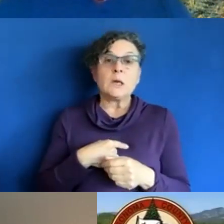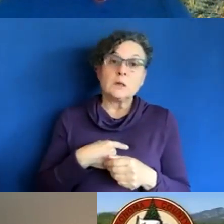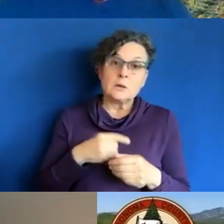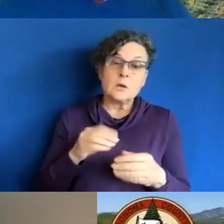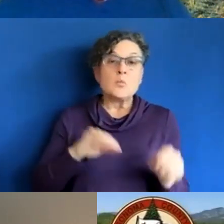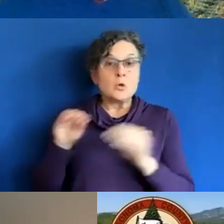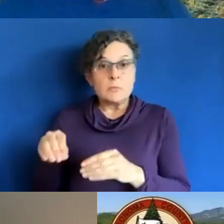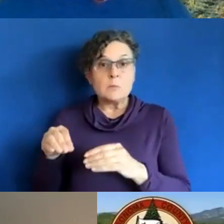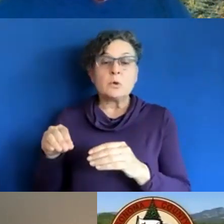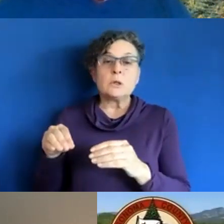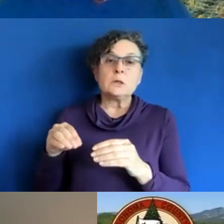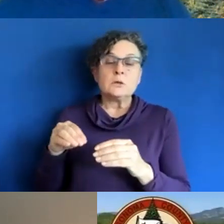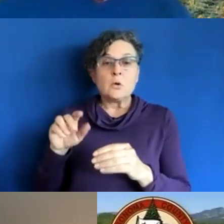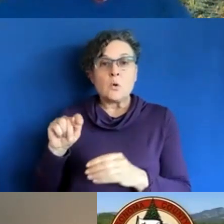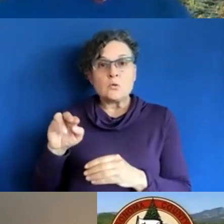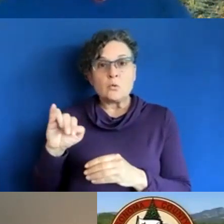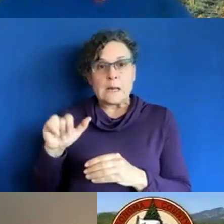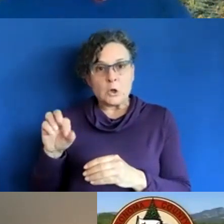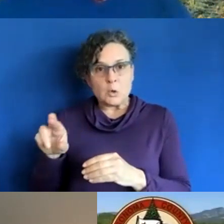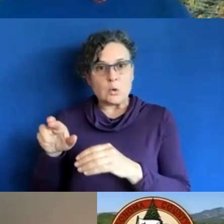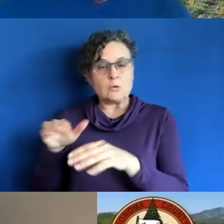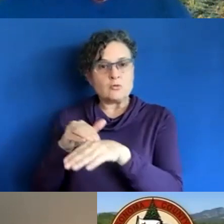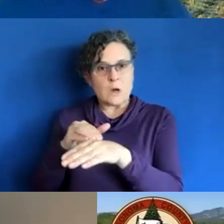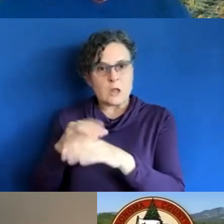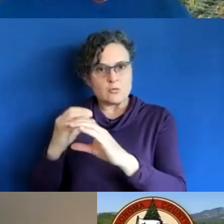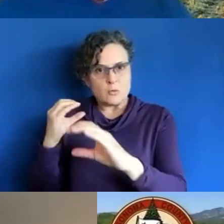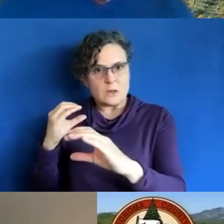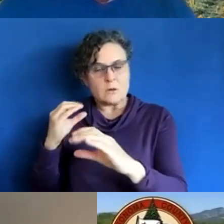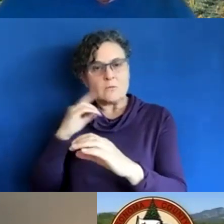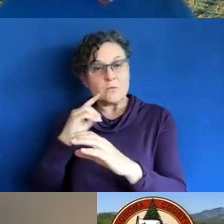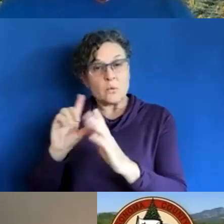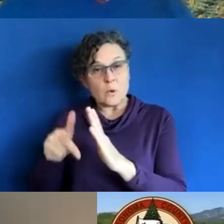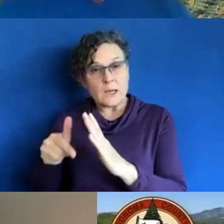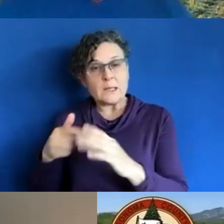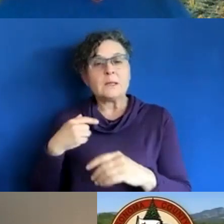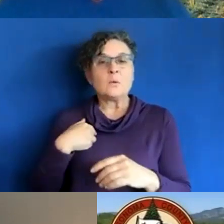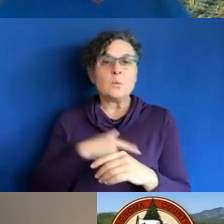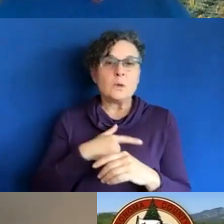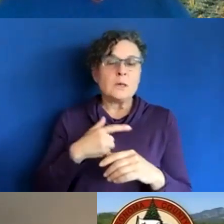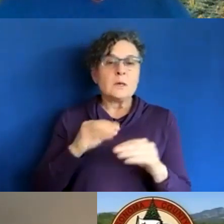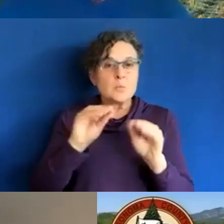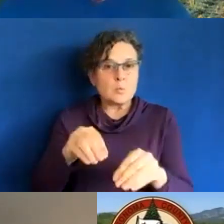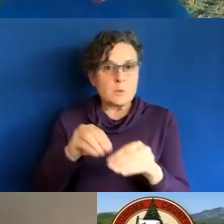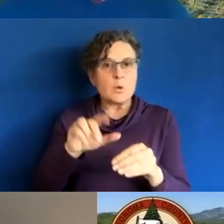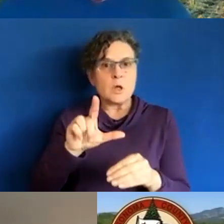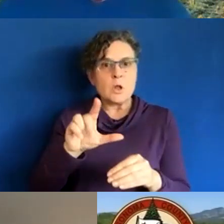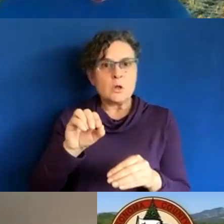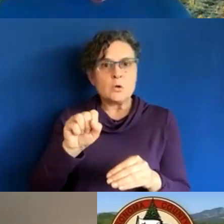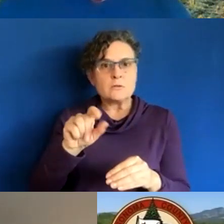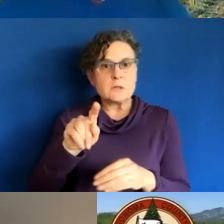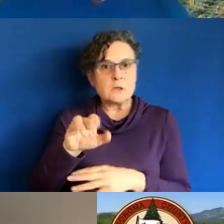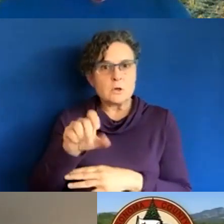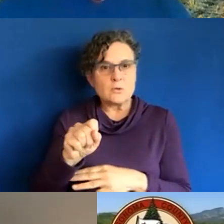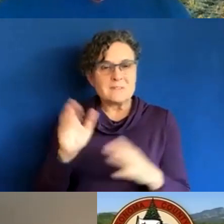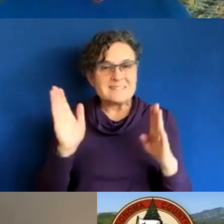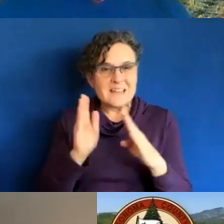while, we can house people at Los Guilicos for a while, we need to create a system, and we are trying to create a system where that next step of housing is